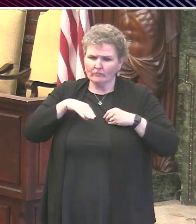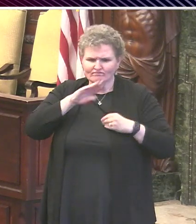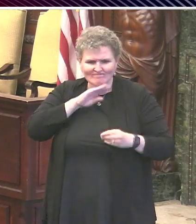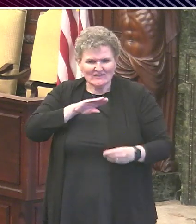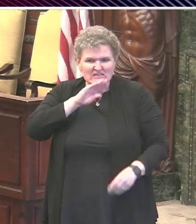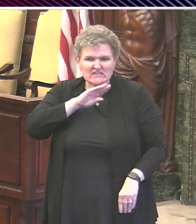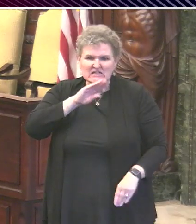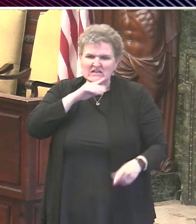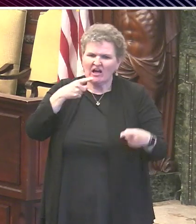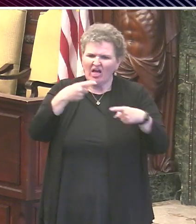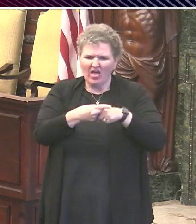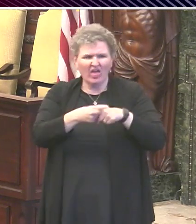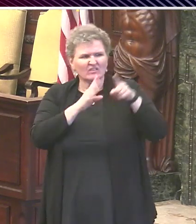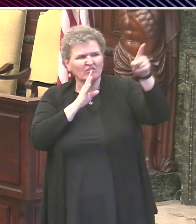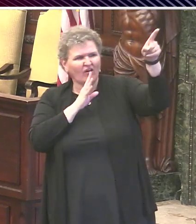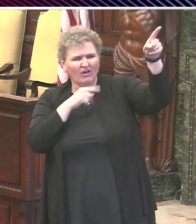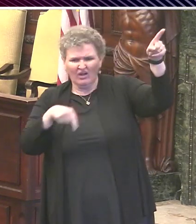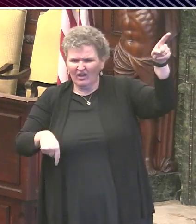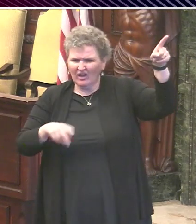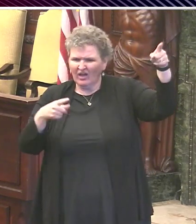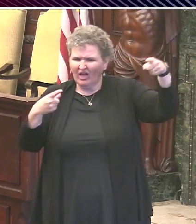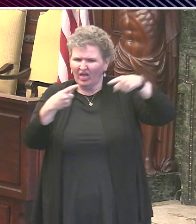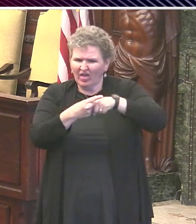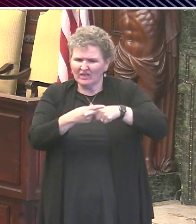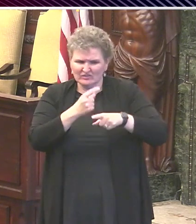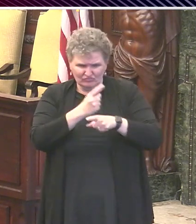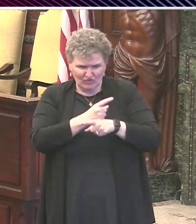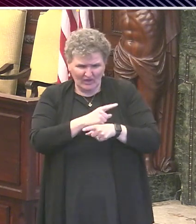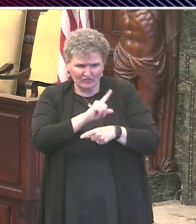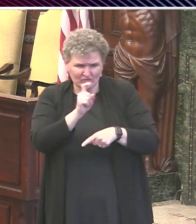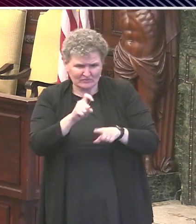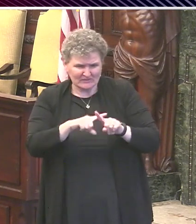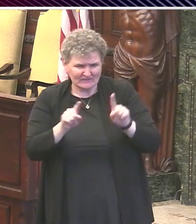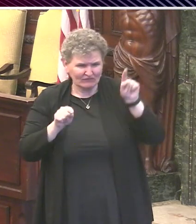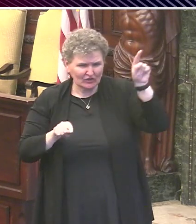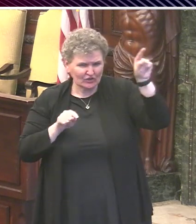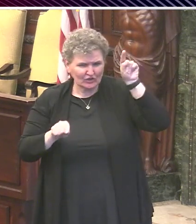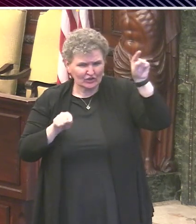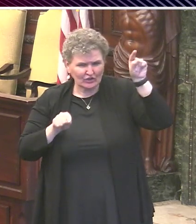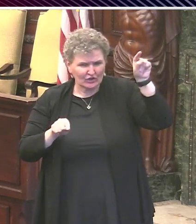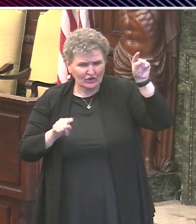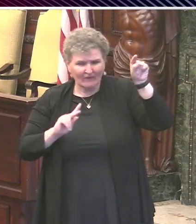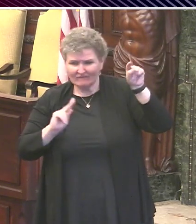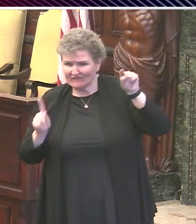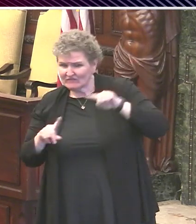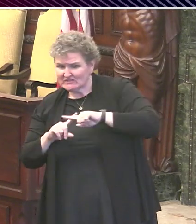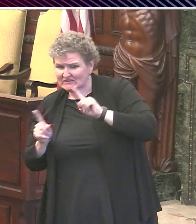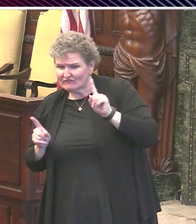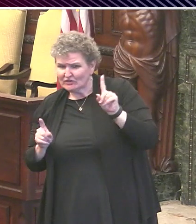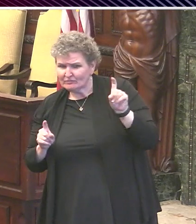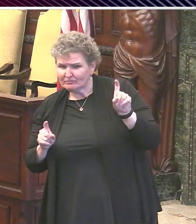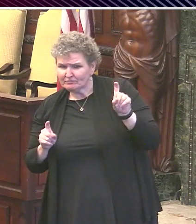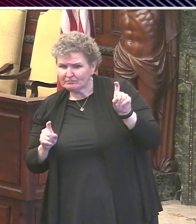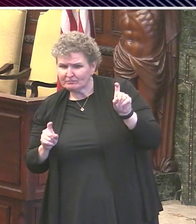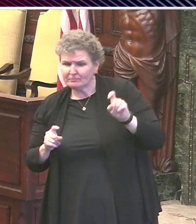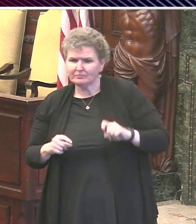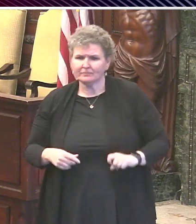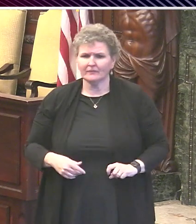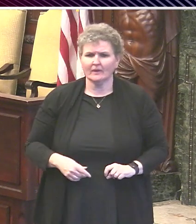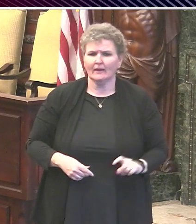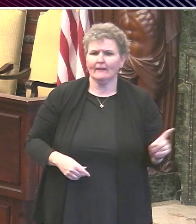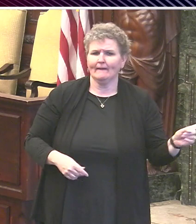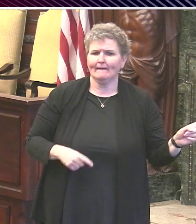Am I correct in Philly's describing Philly's policy, or? You may be. I had